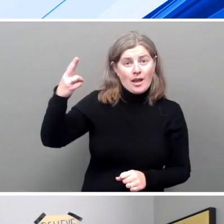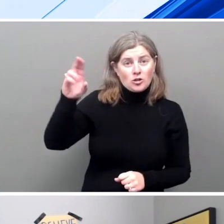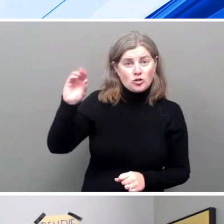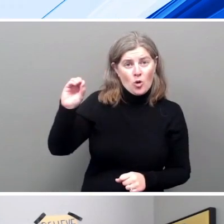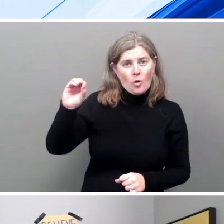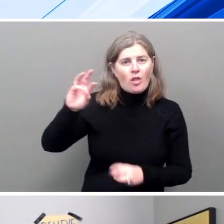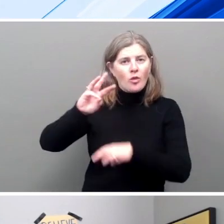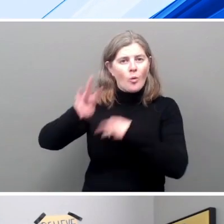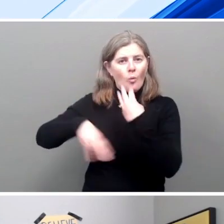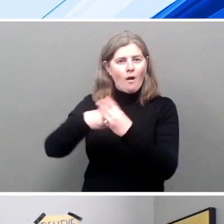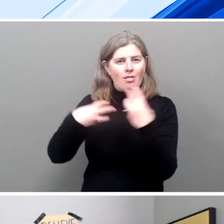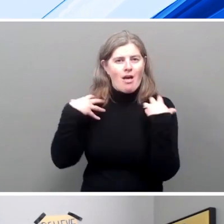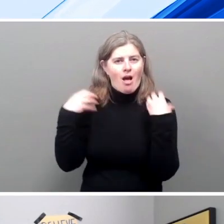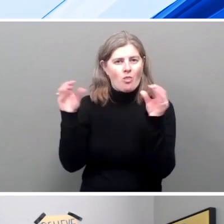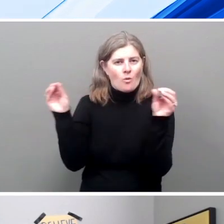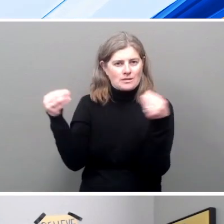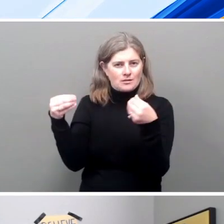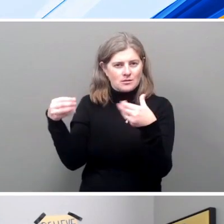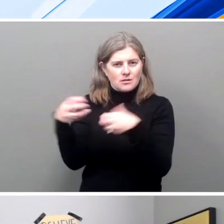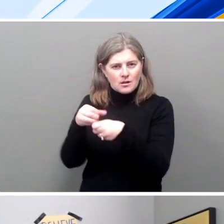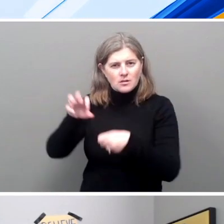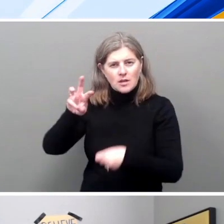it